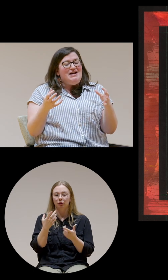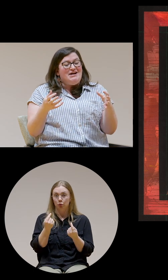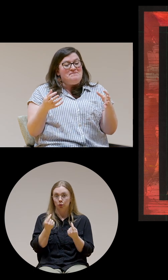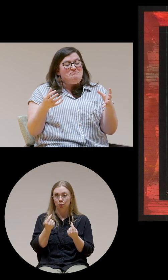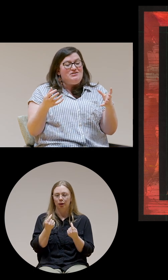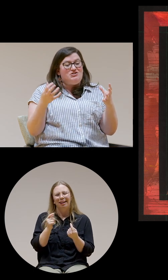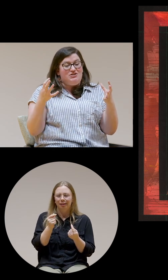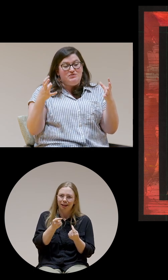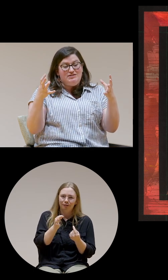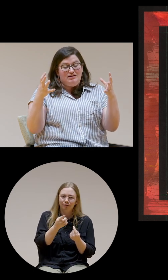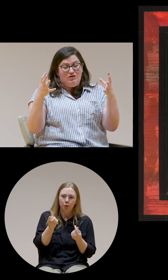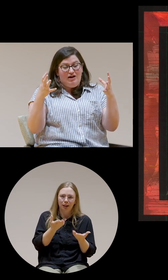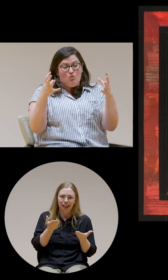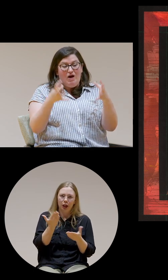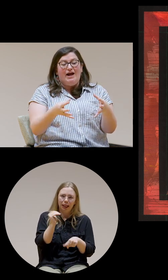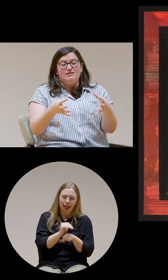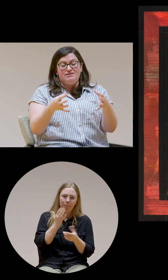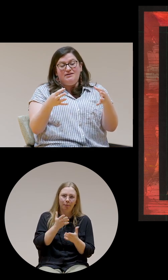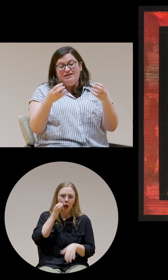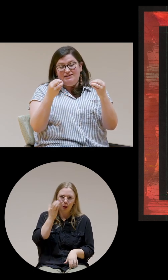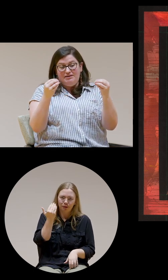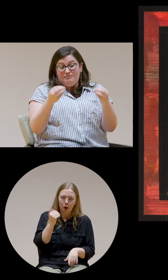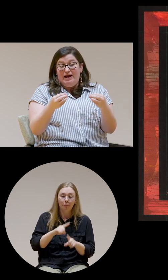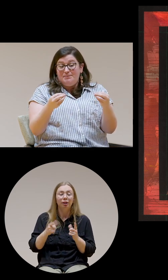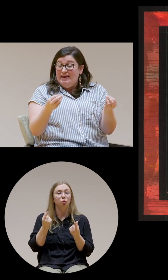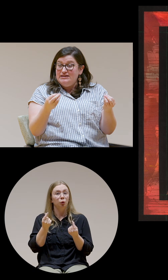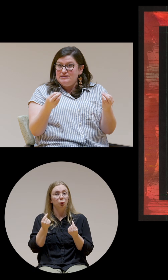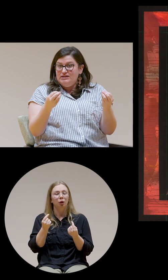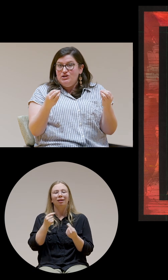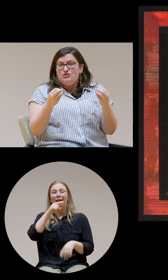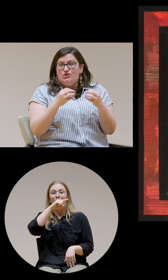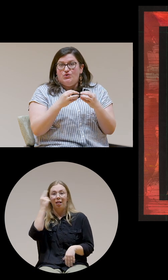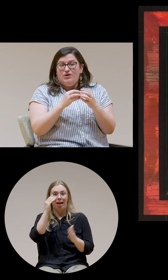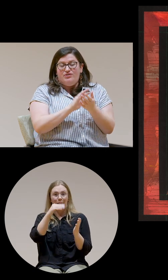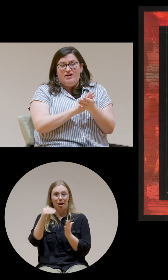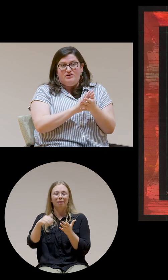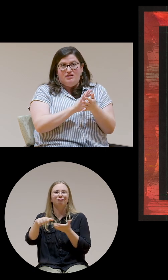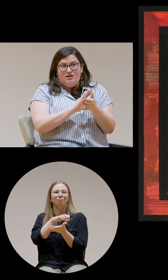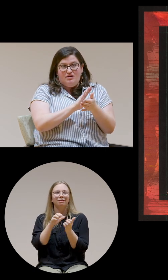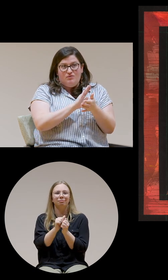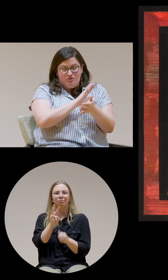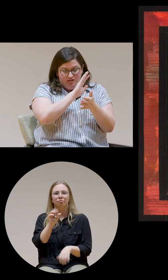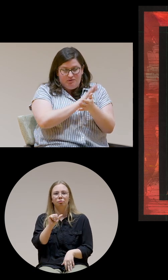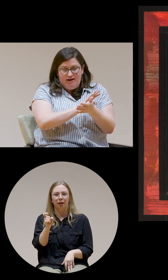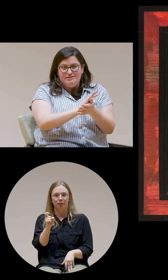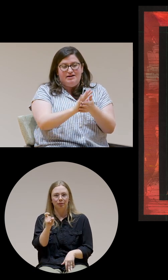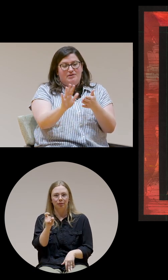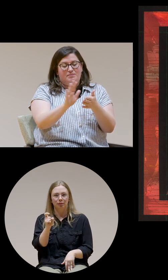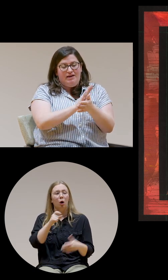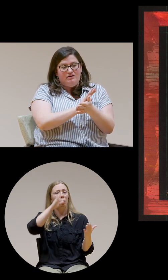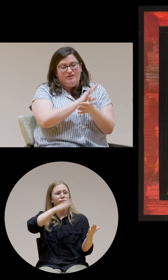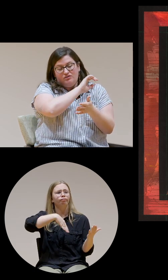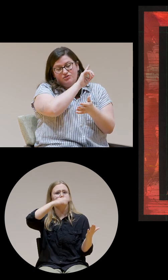but she used wax in the black paint. so that when she applies